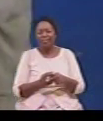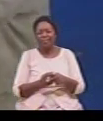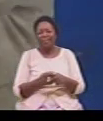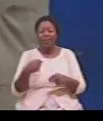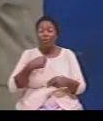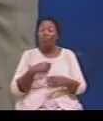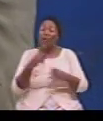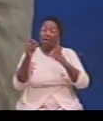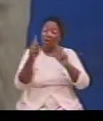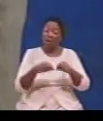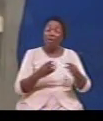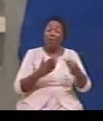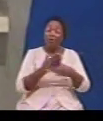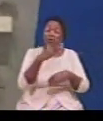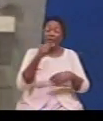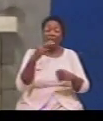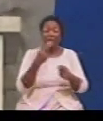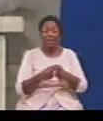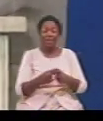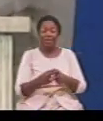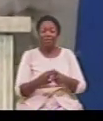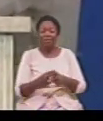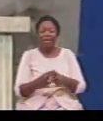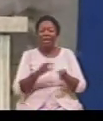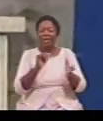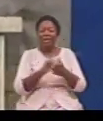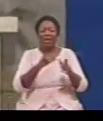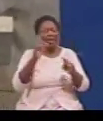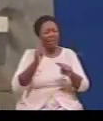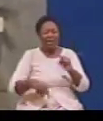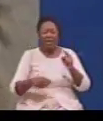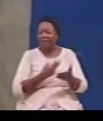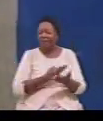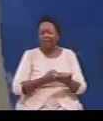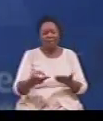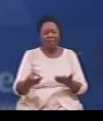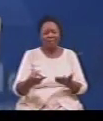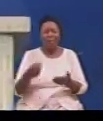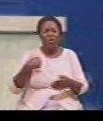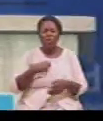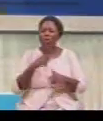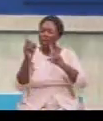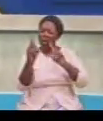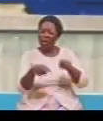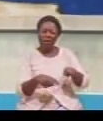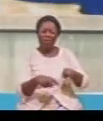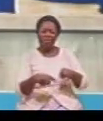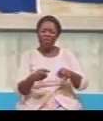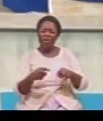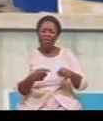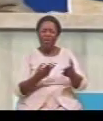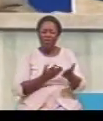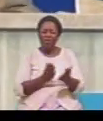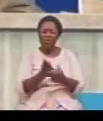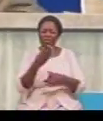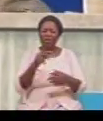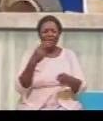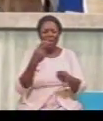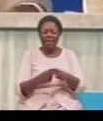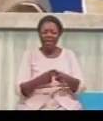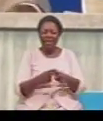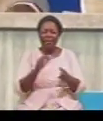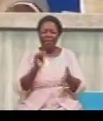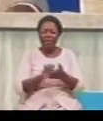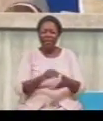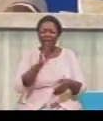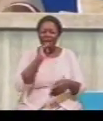We come through the name that cannot fail. We come through the name that